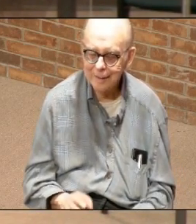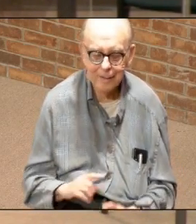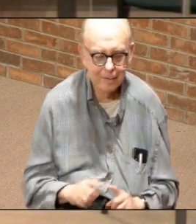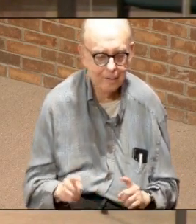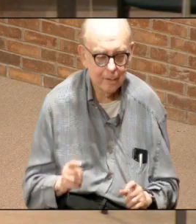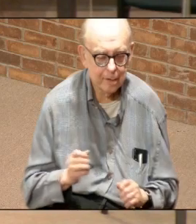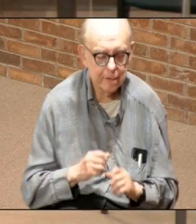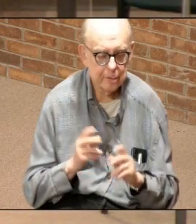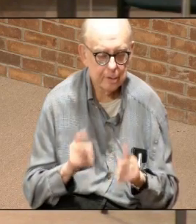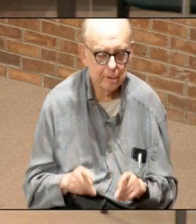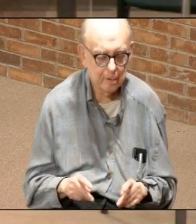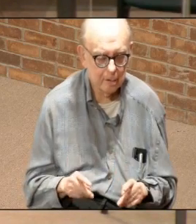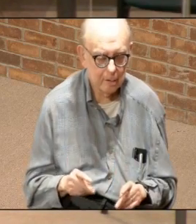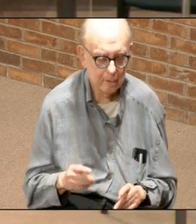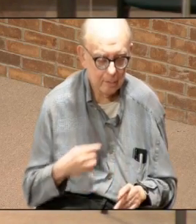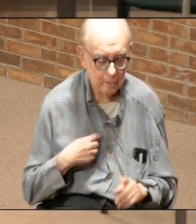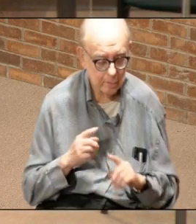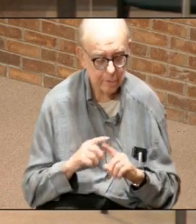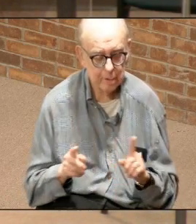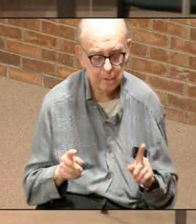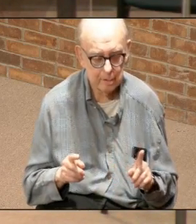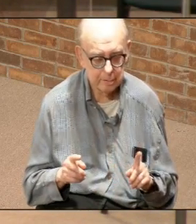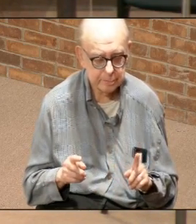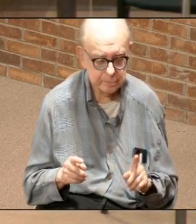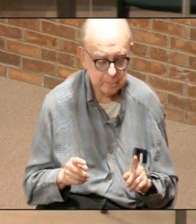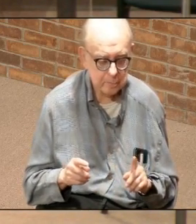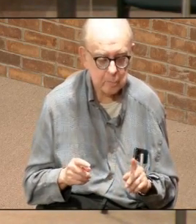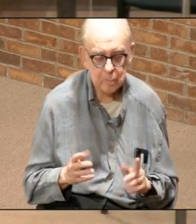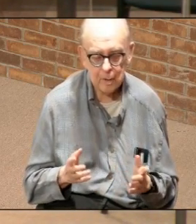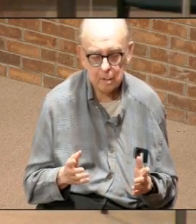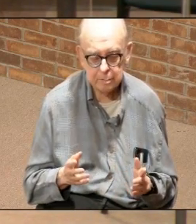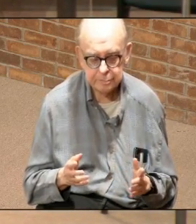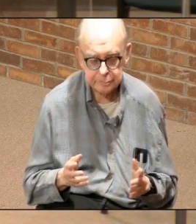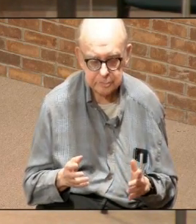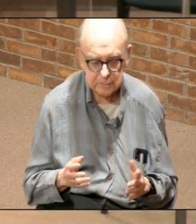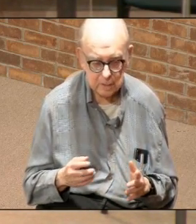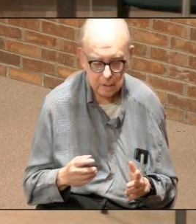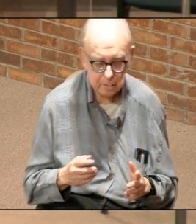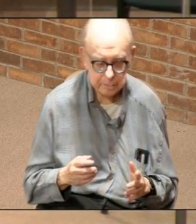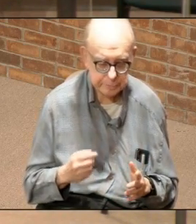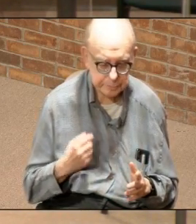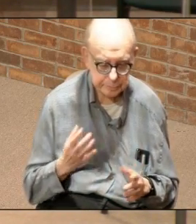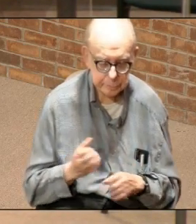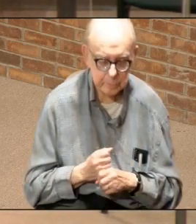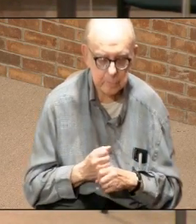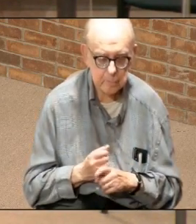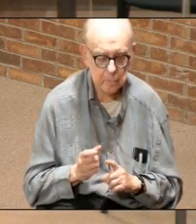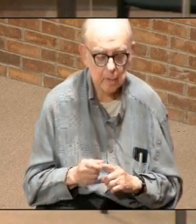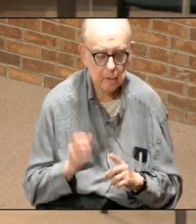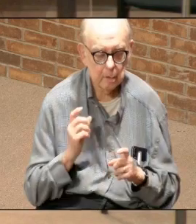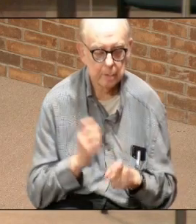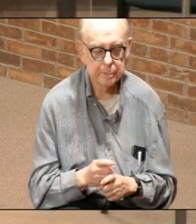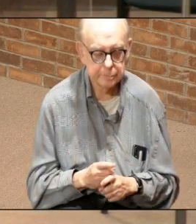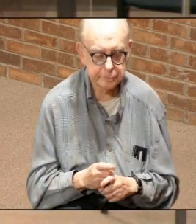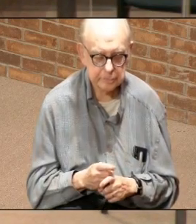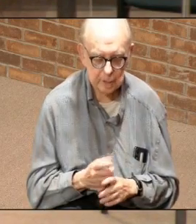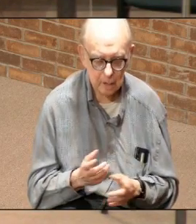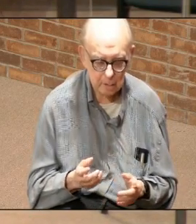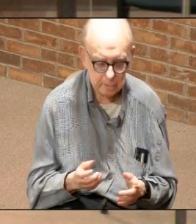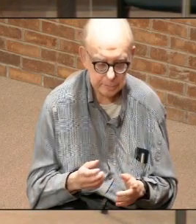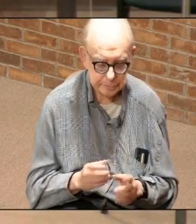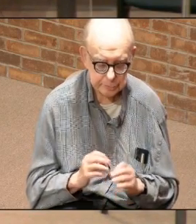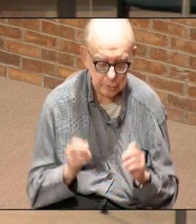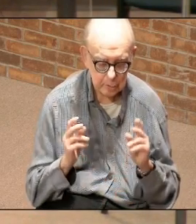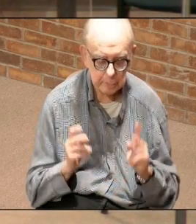But each one of us are different in certain in every area. We've got these certain gifts.